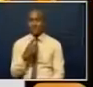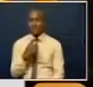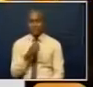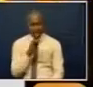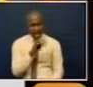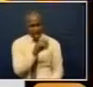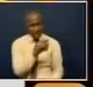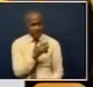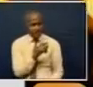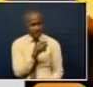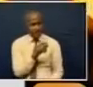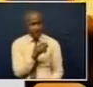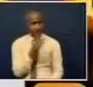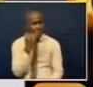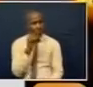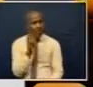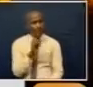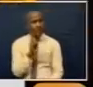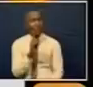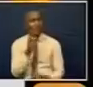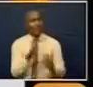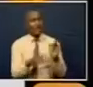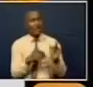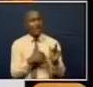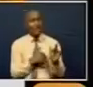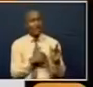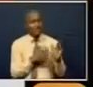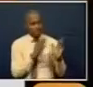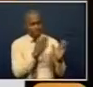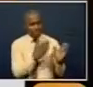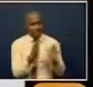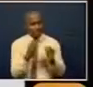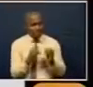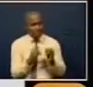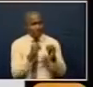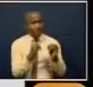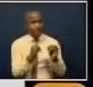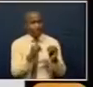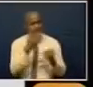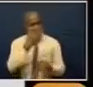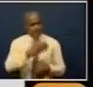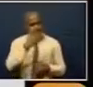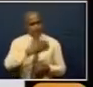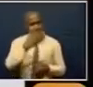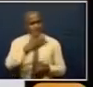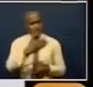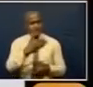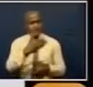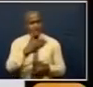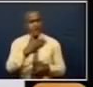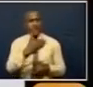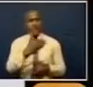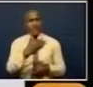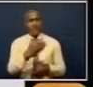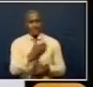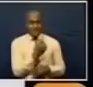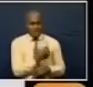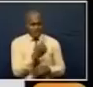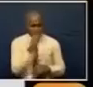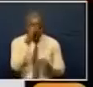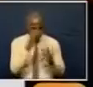Sakaja why Nairobi can't have a master plan to be implemented in phases instead of each successive governor coming with